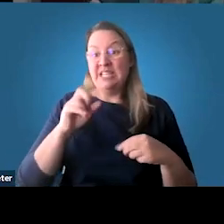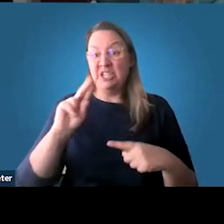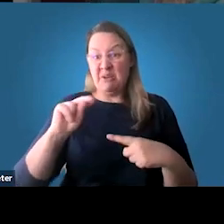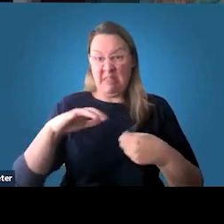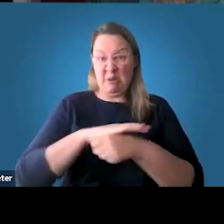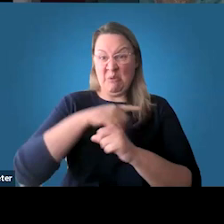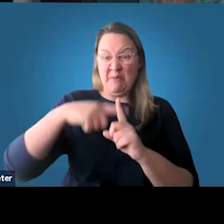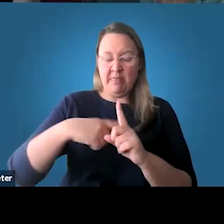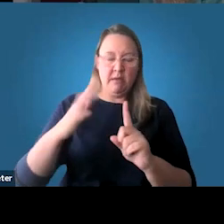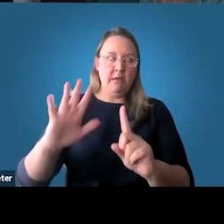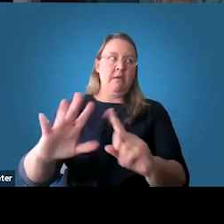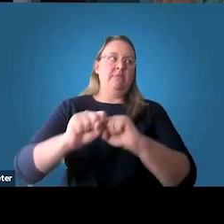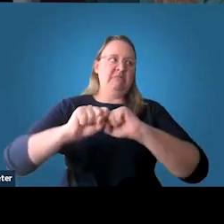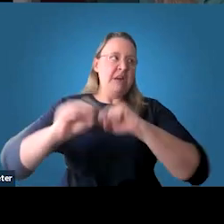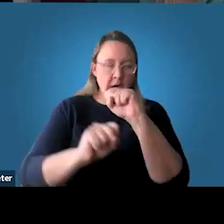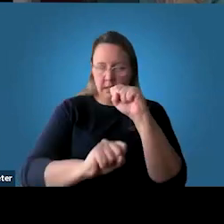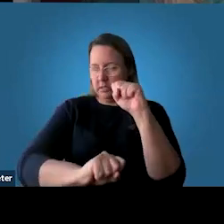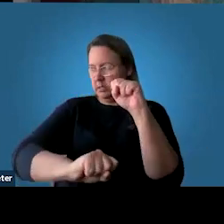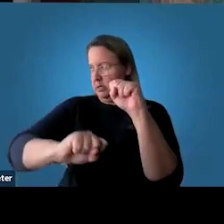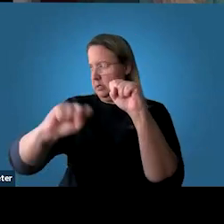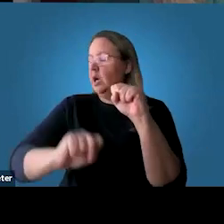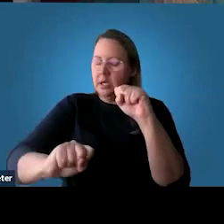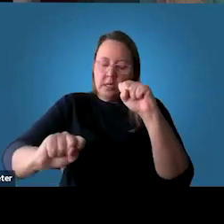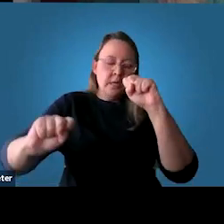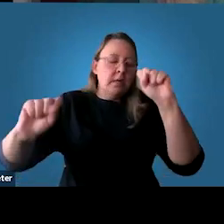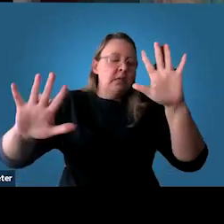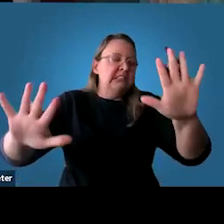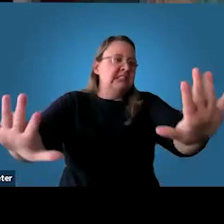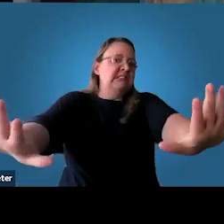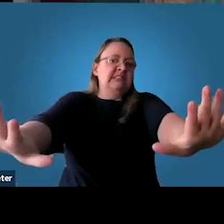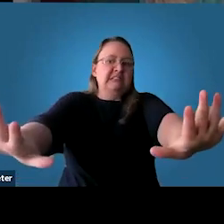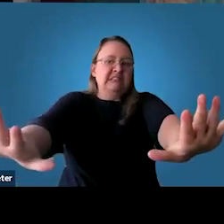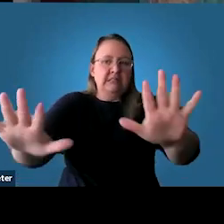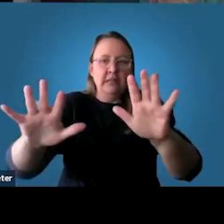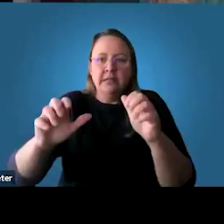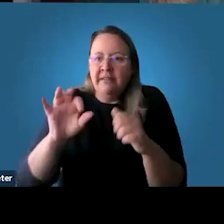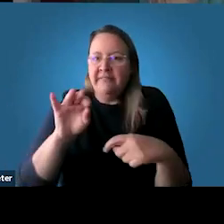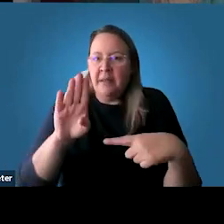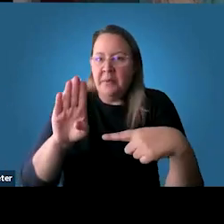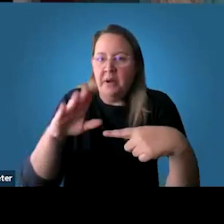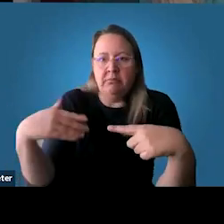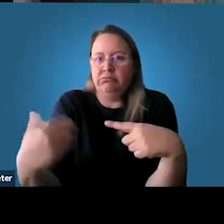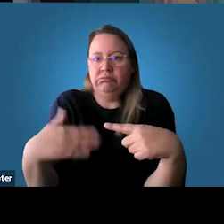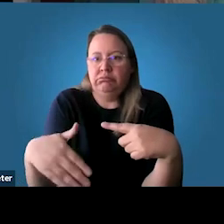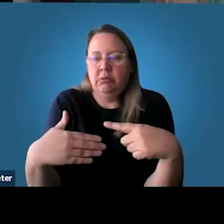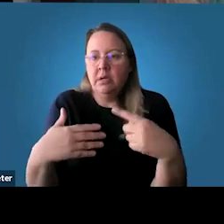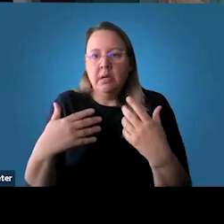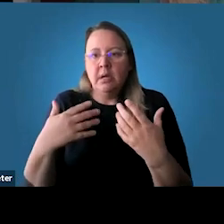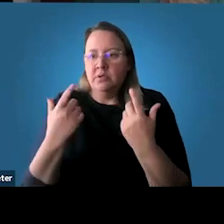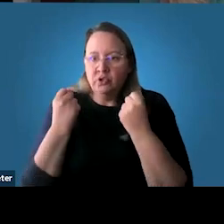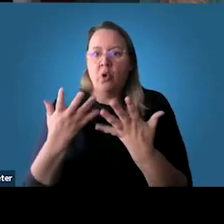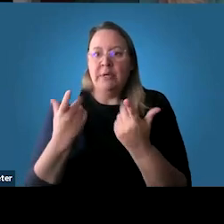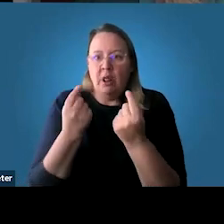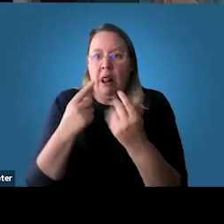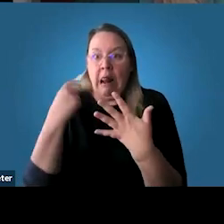lasted 6,042 days. And there's now a to-do list for February that's probably even longer than that, or at least